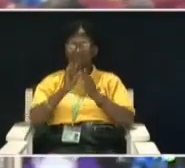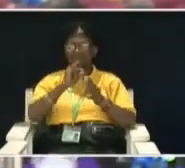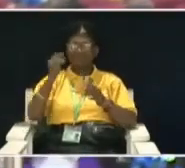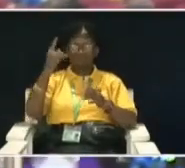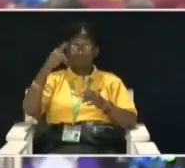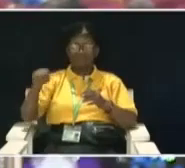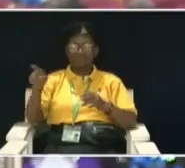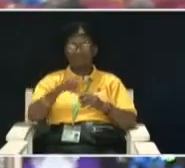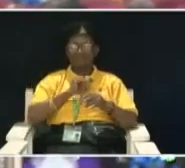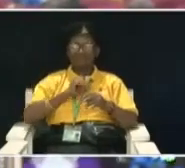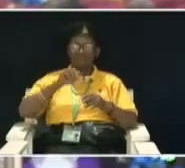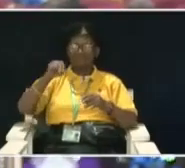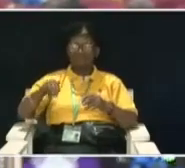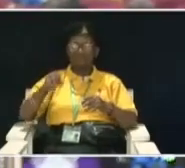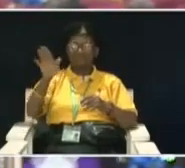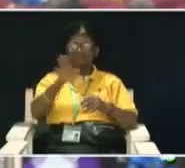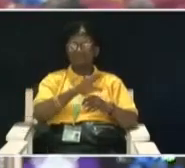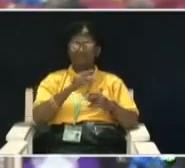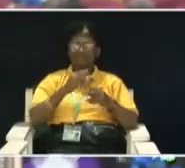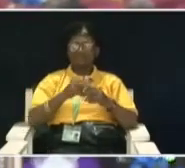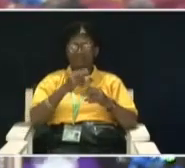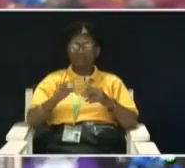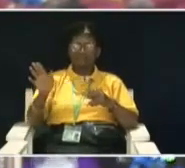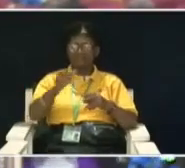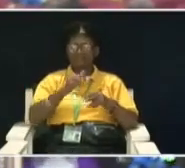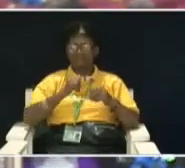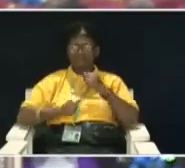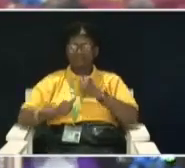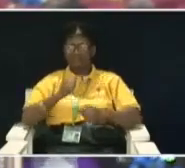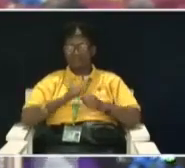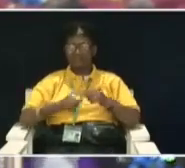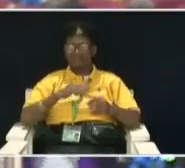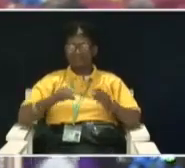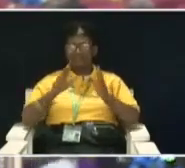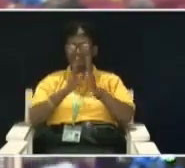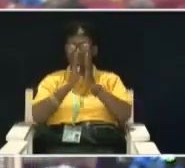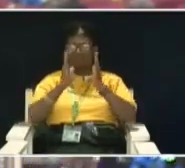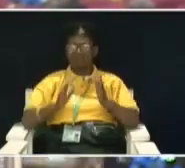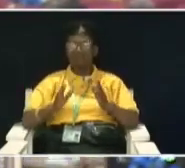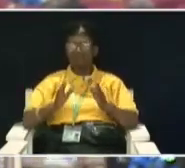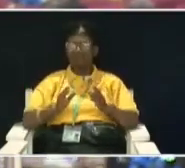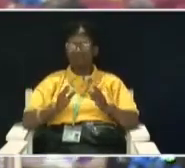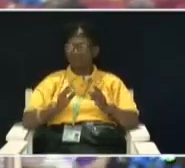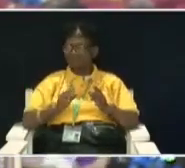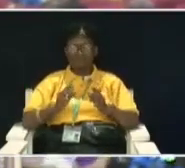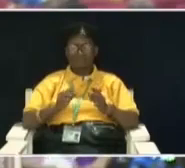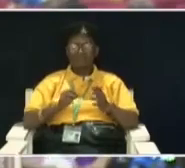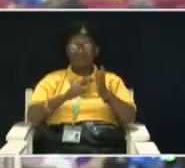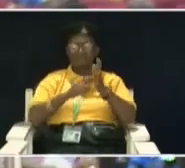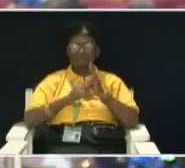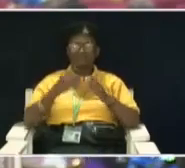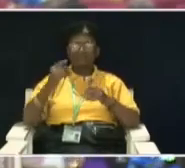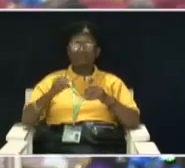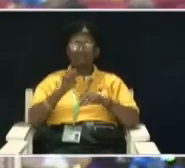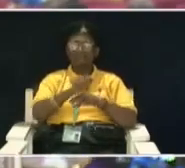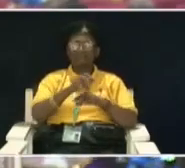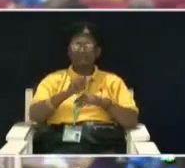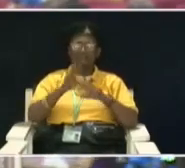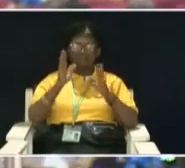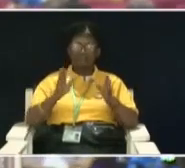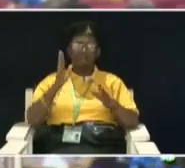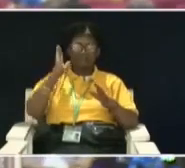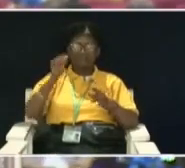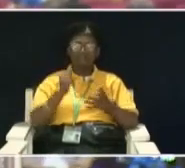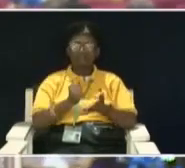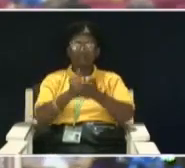your address, and your prayer requests. The counselors will help me collect the information I need, and then